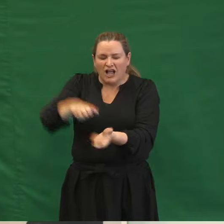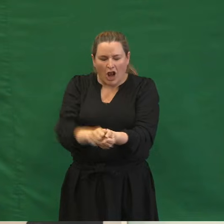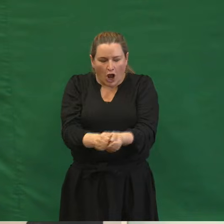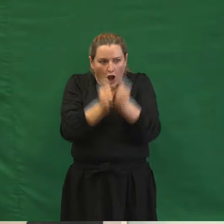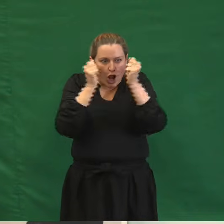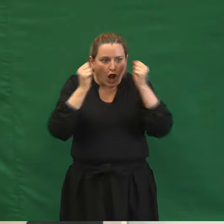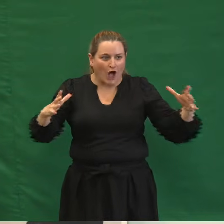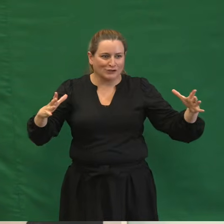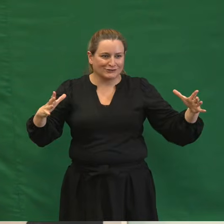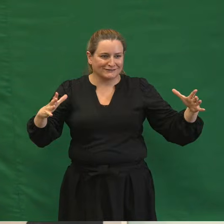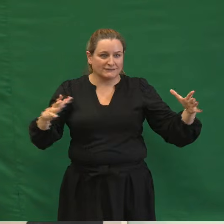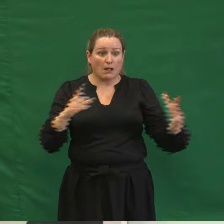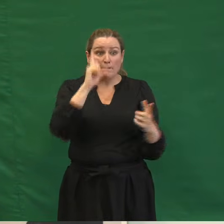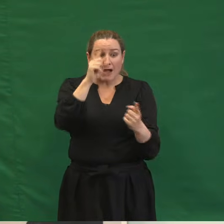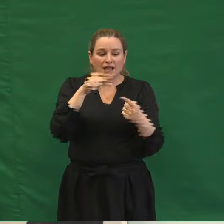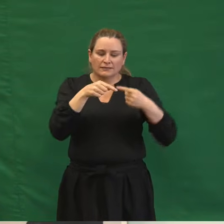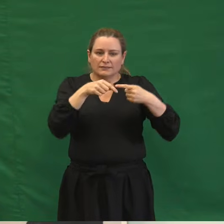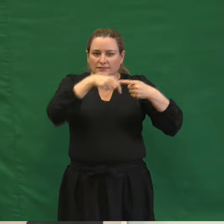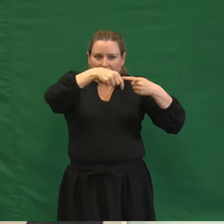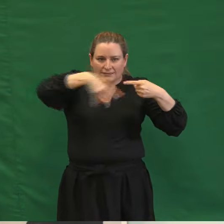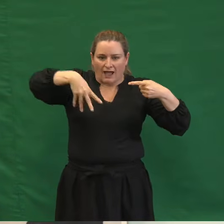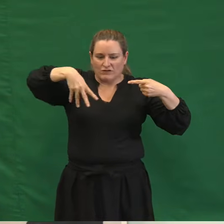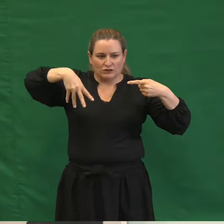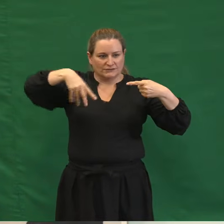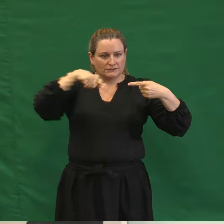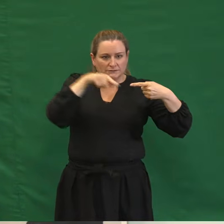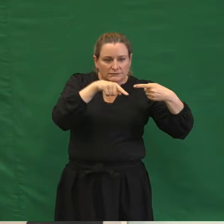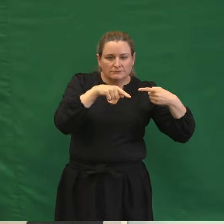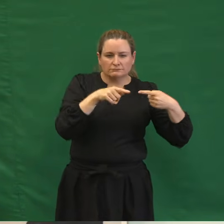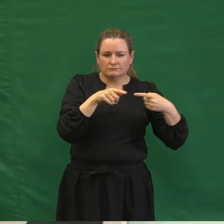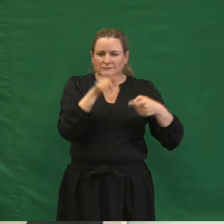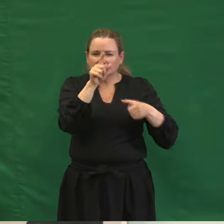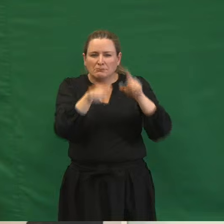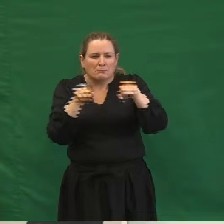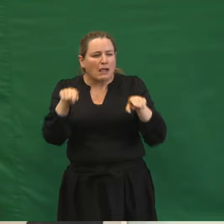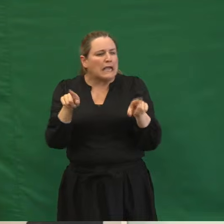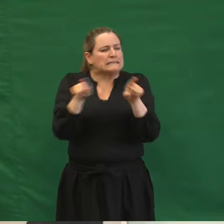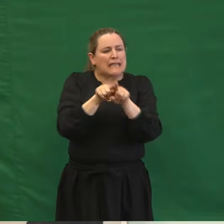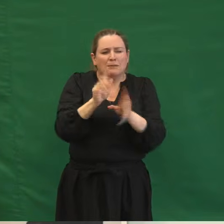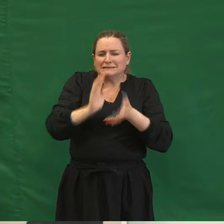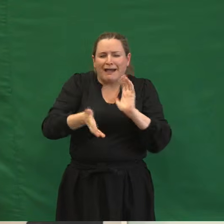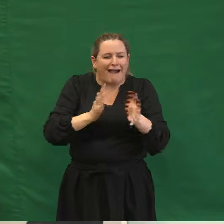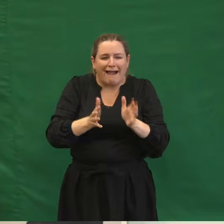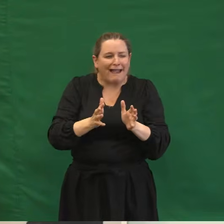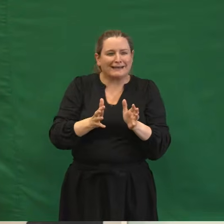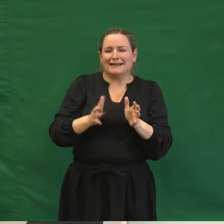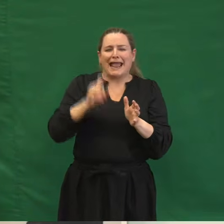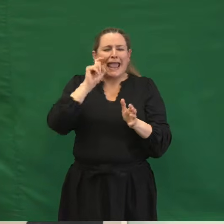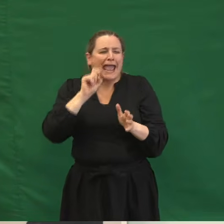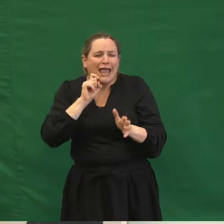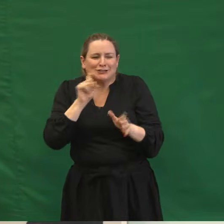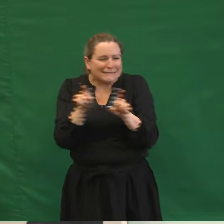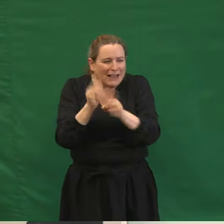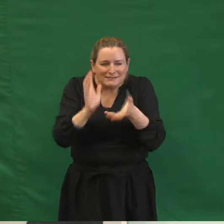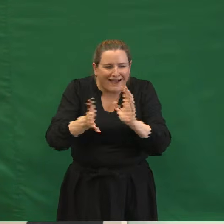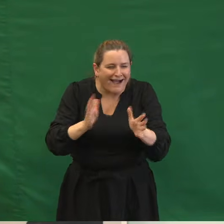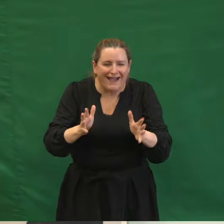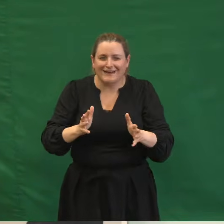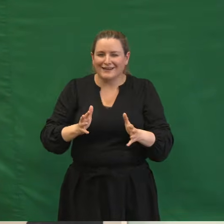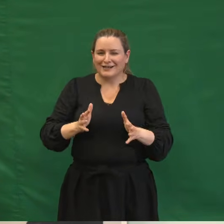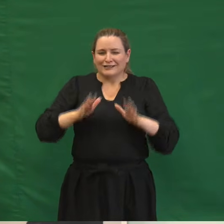types of data and from diverse users of the language. So varying in age, region,